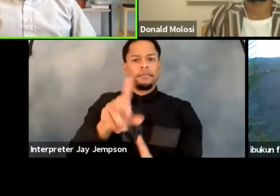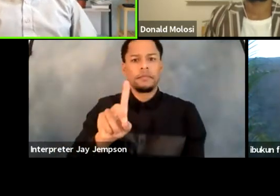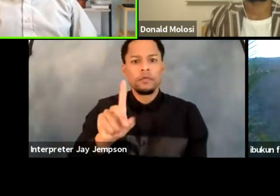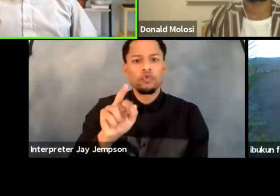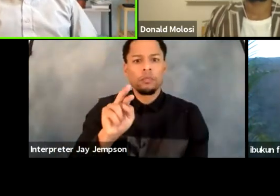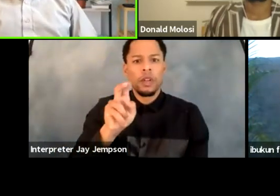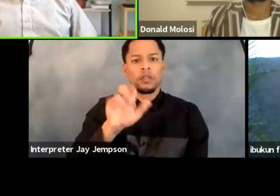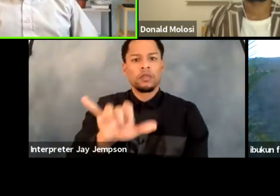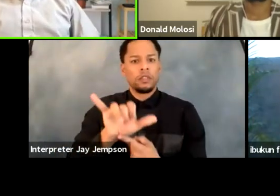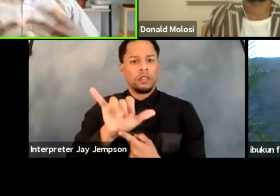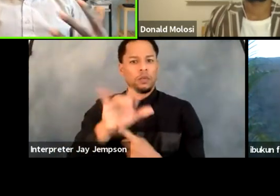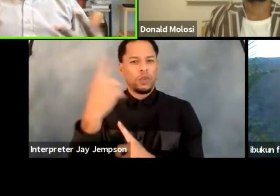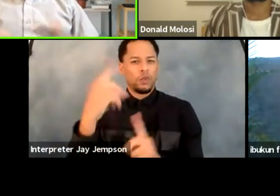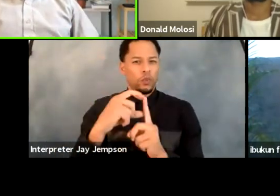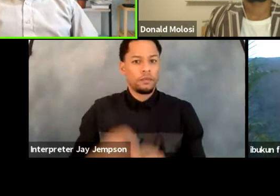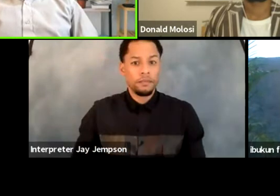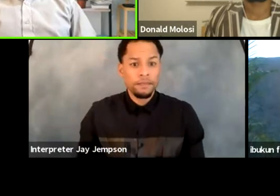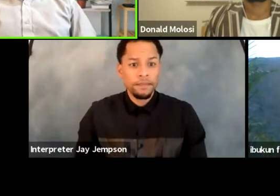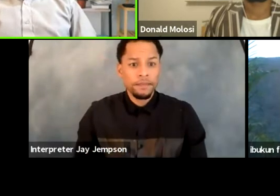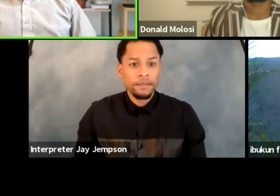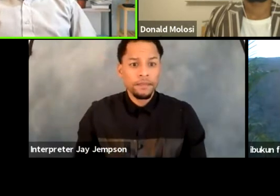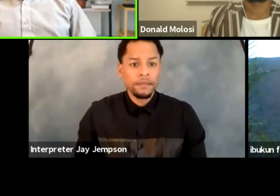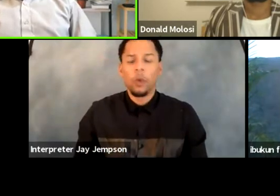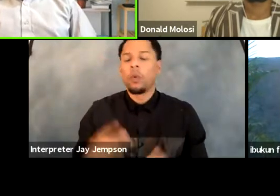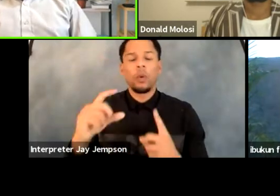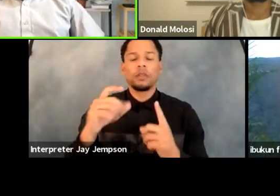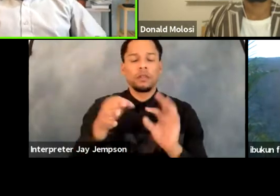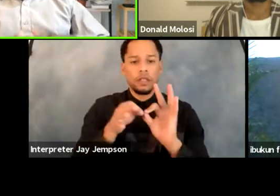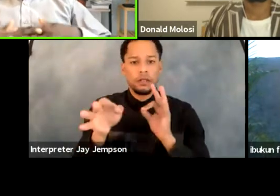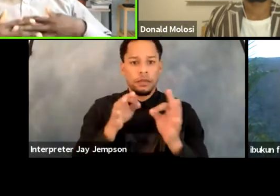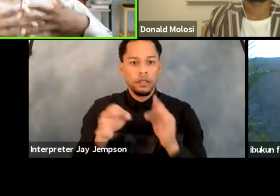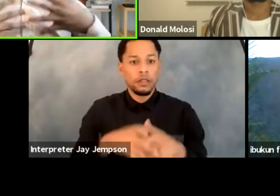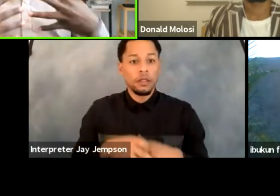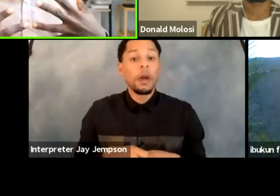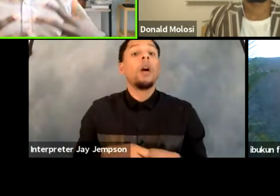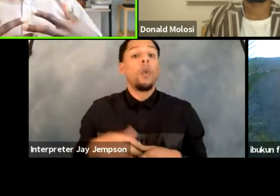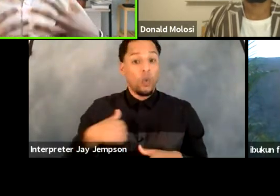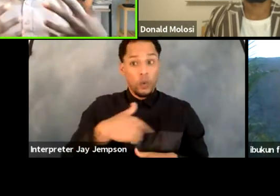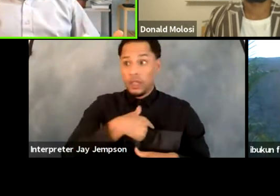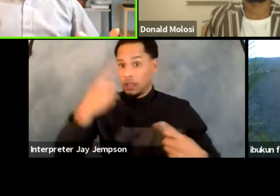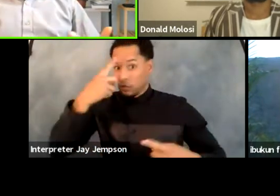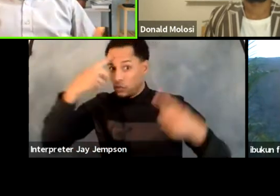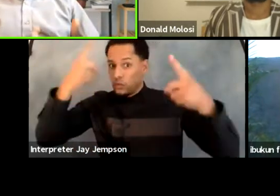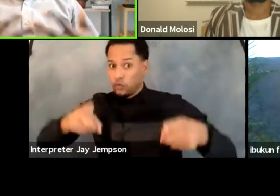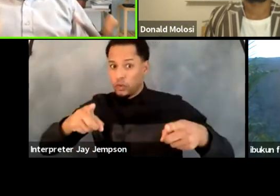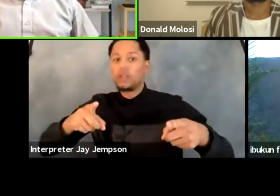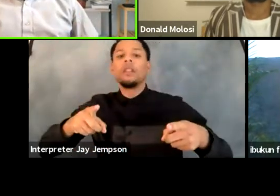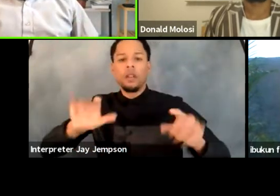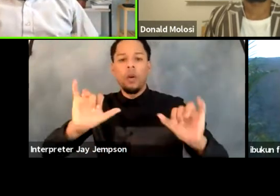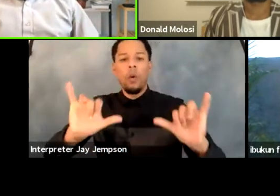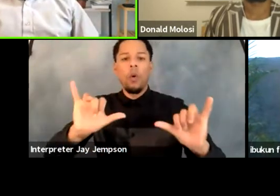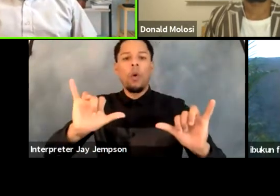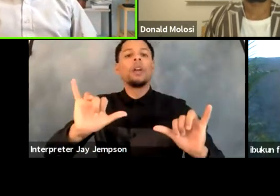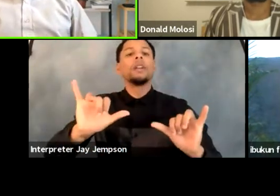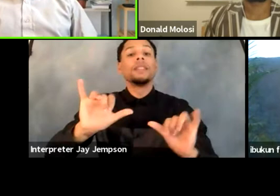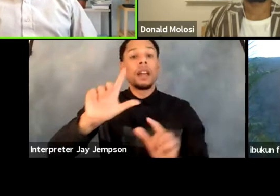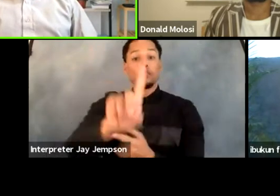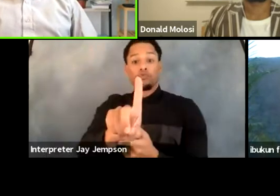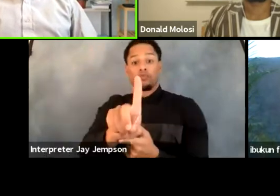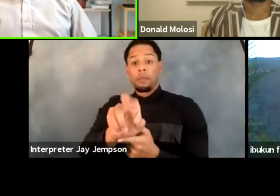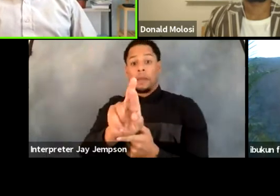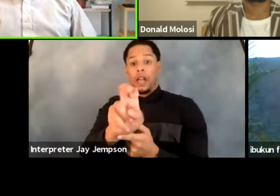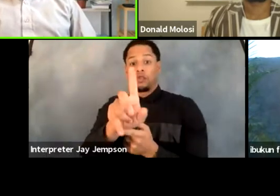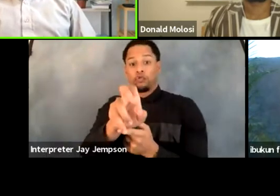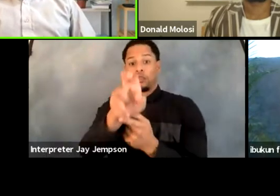dramaturgy. However, we did settle on something. As the dramaturgy, we see it as the logic of performance.